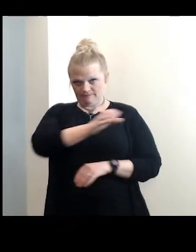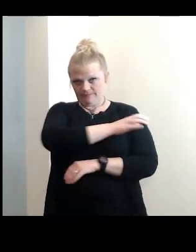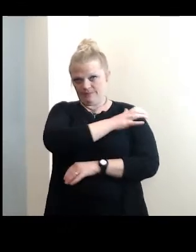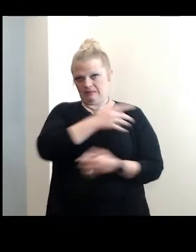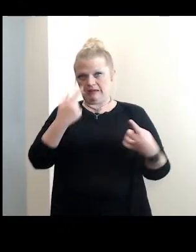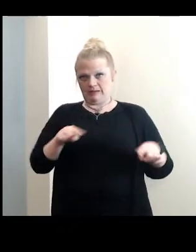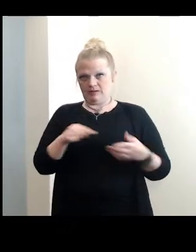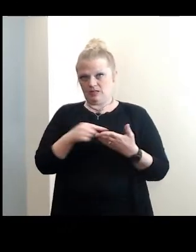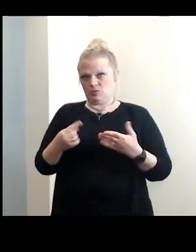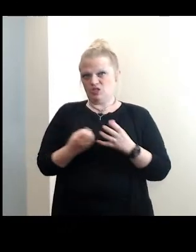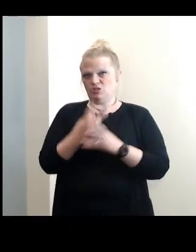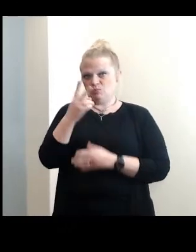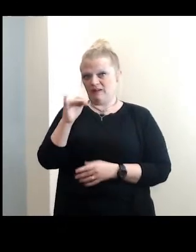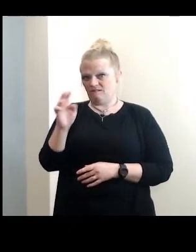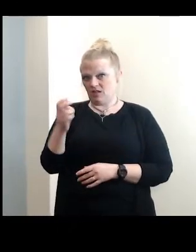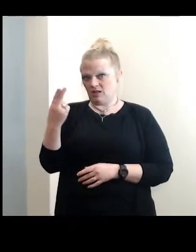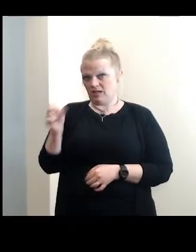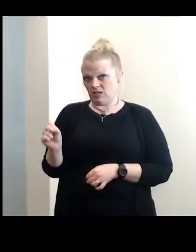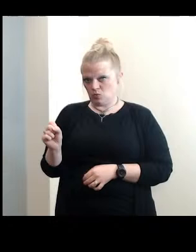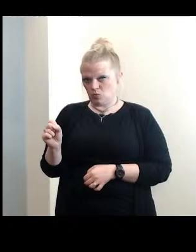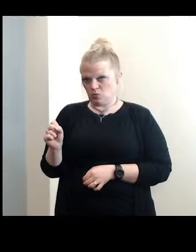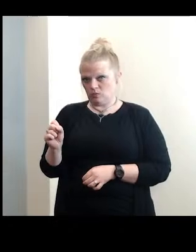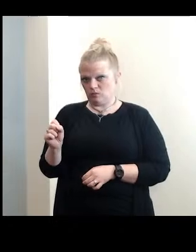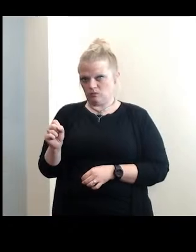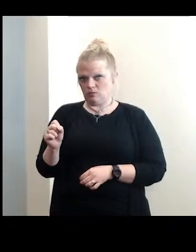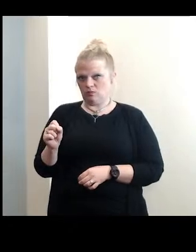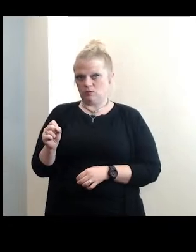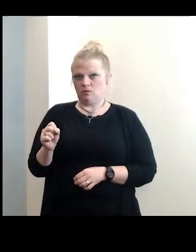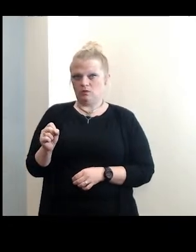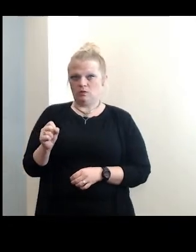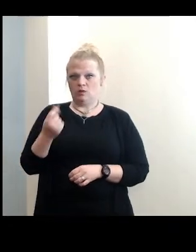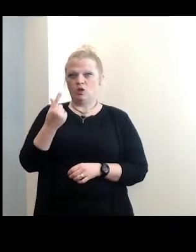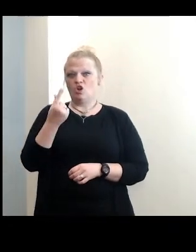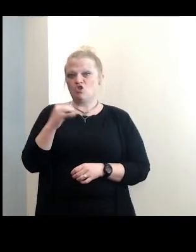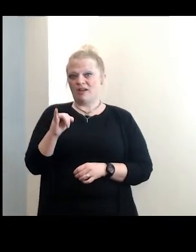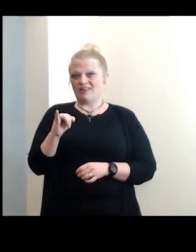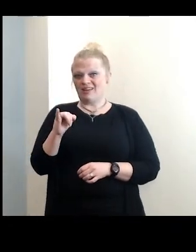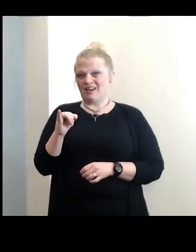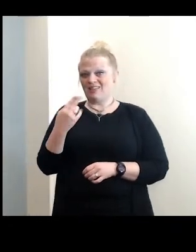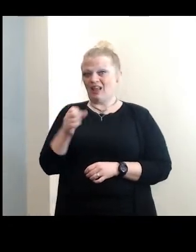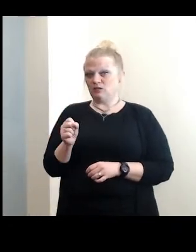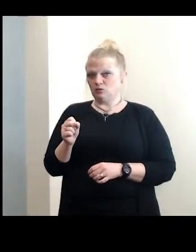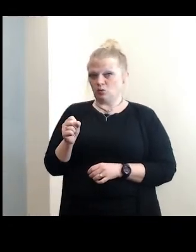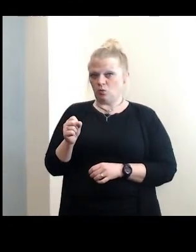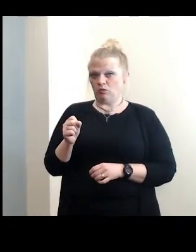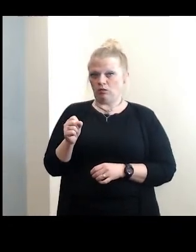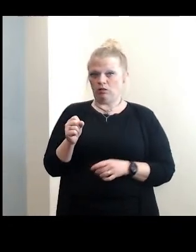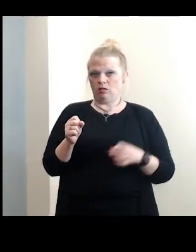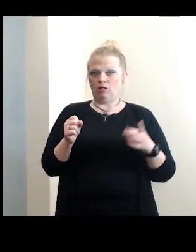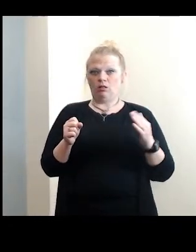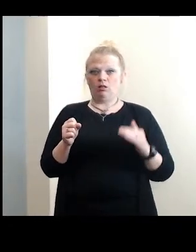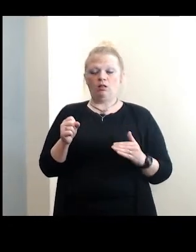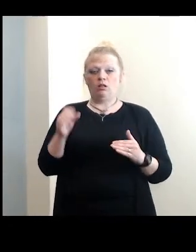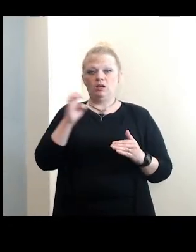happening this week in Springville High School and also at Grand Island High School. We're going to have an ECC North